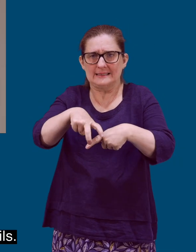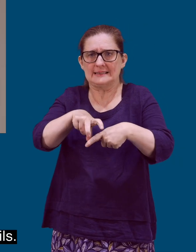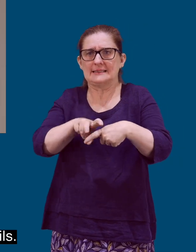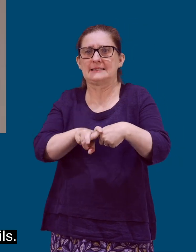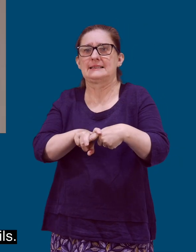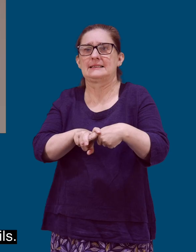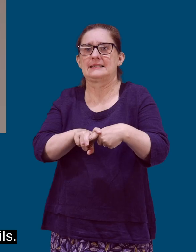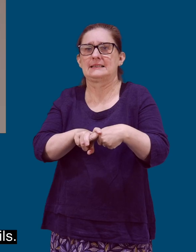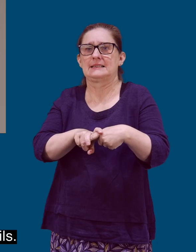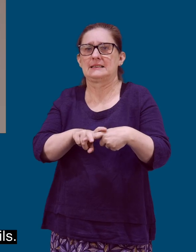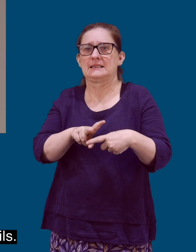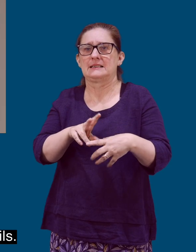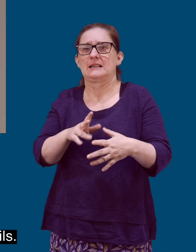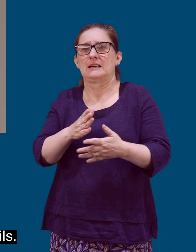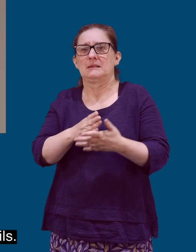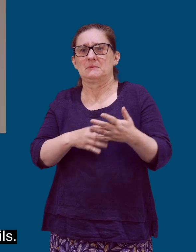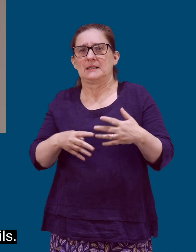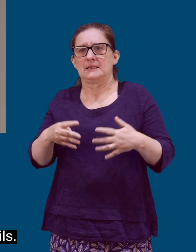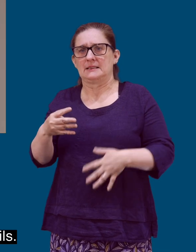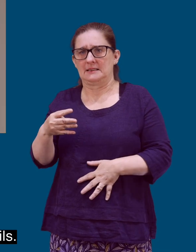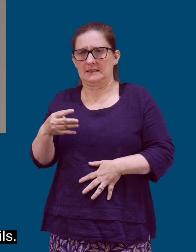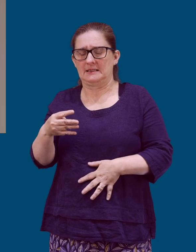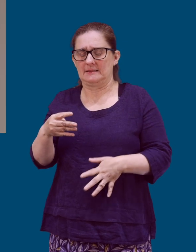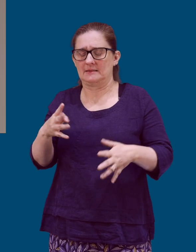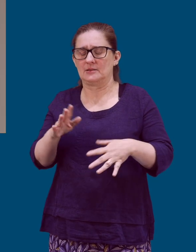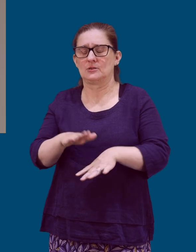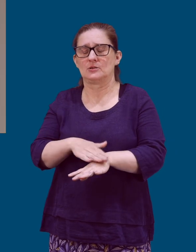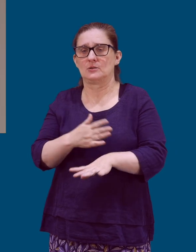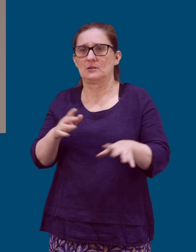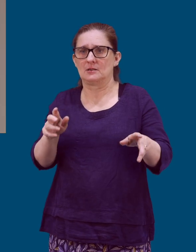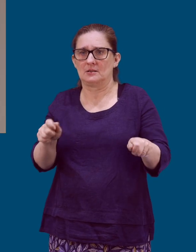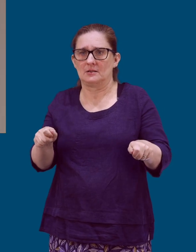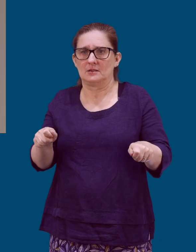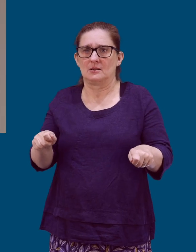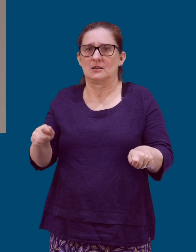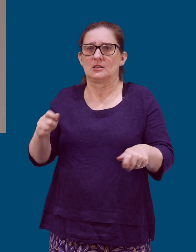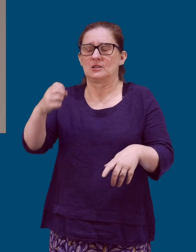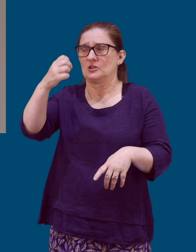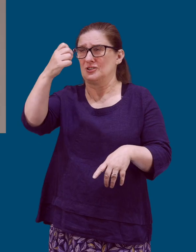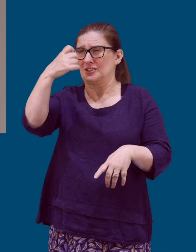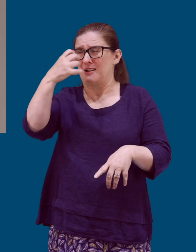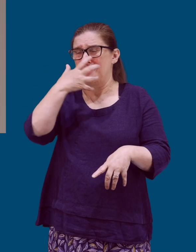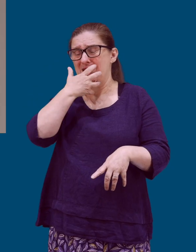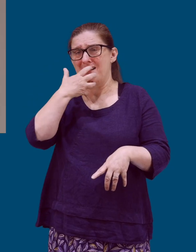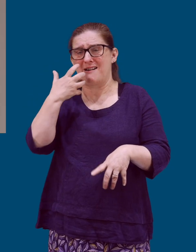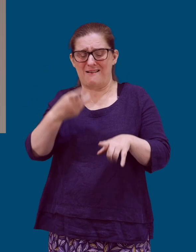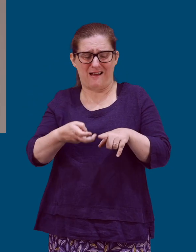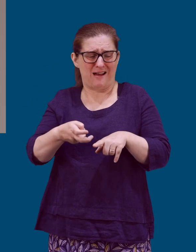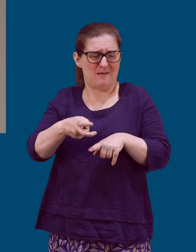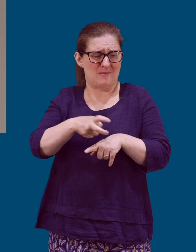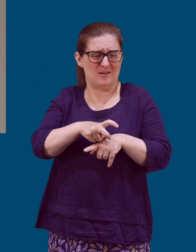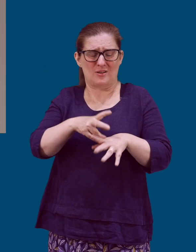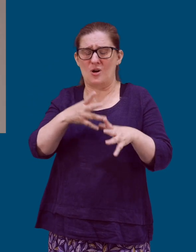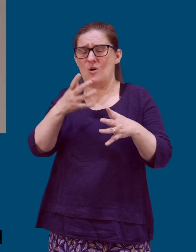a.m. Stand up slowly, hold, grab brails. Shower, very hot. Get out of bath, hold